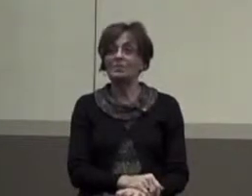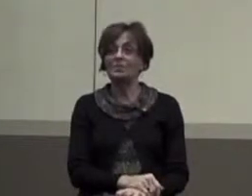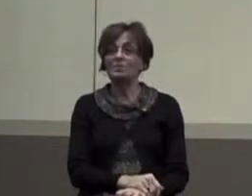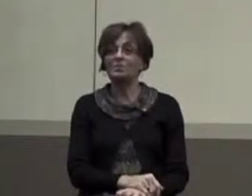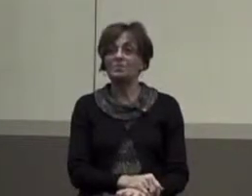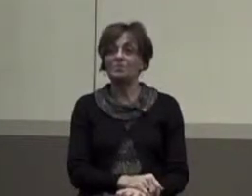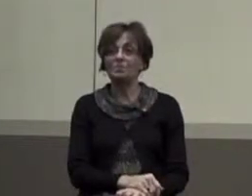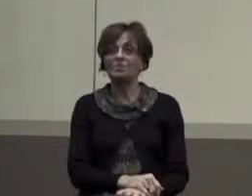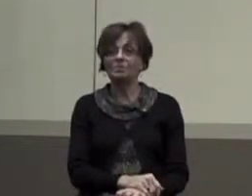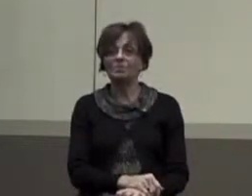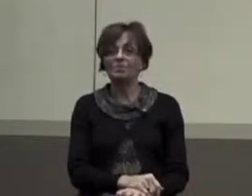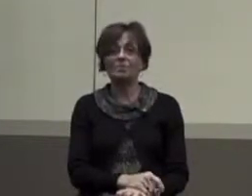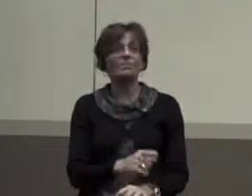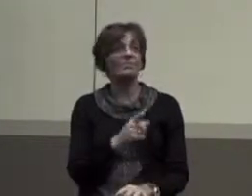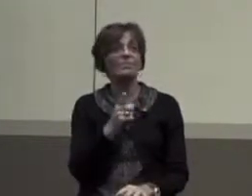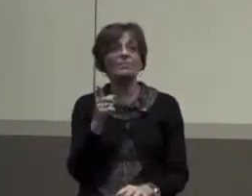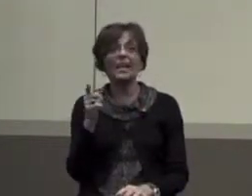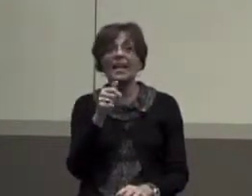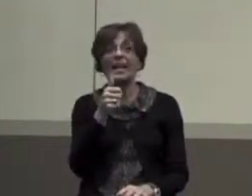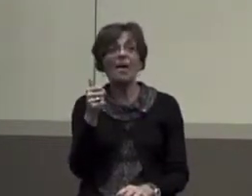Any other burning questions?